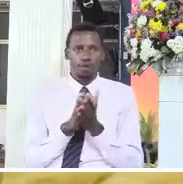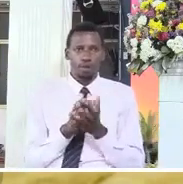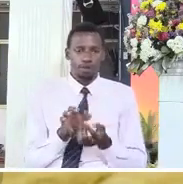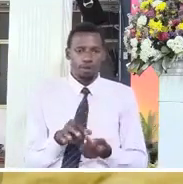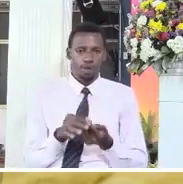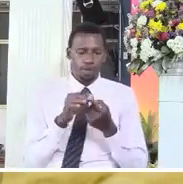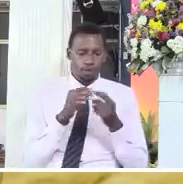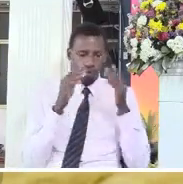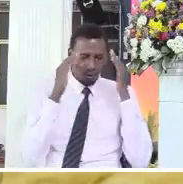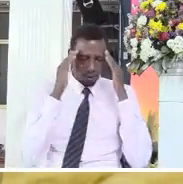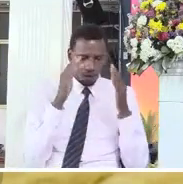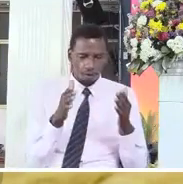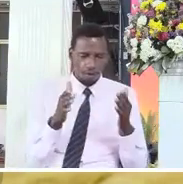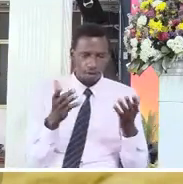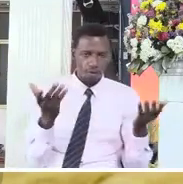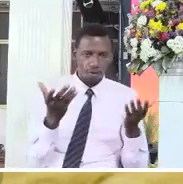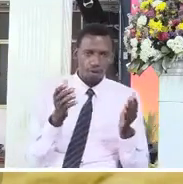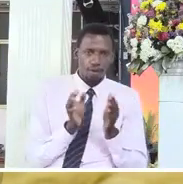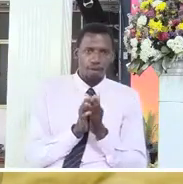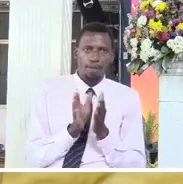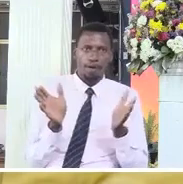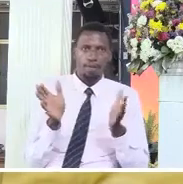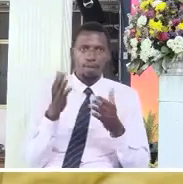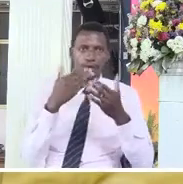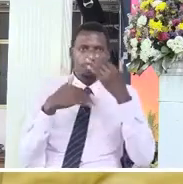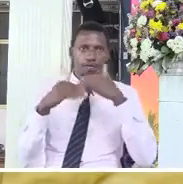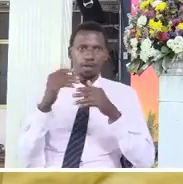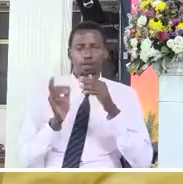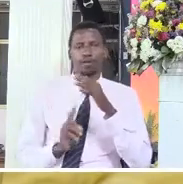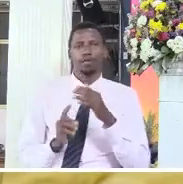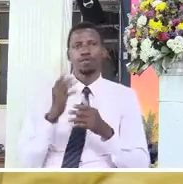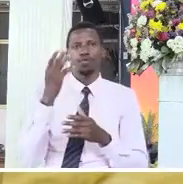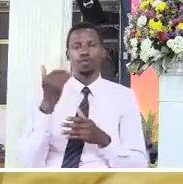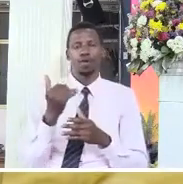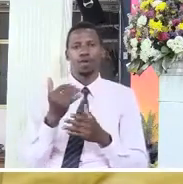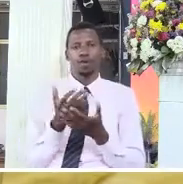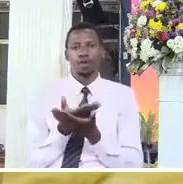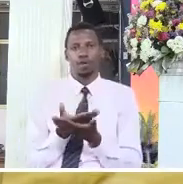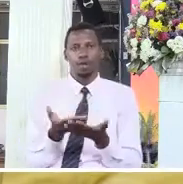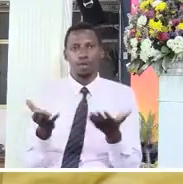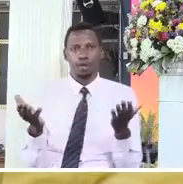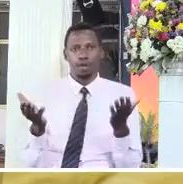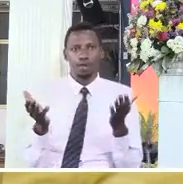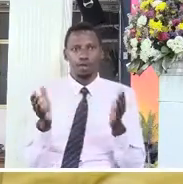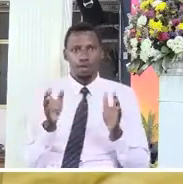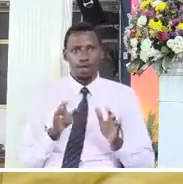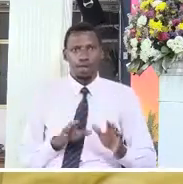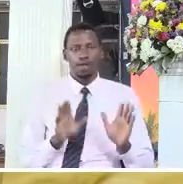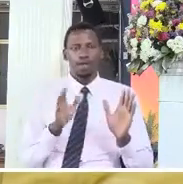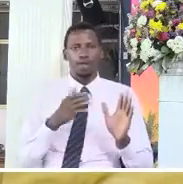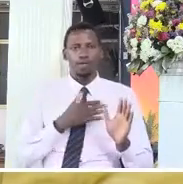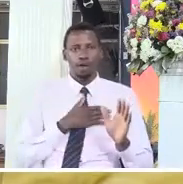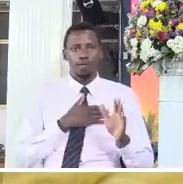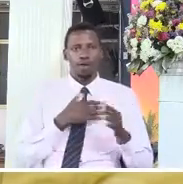emphasis on public campus ministry, because they leave our hands from high school